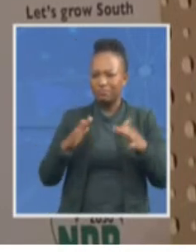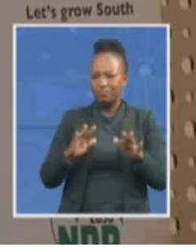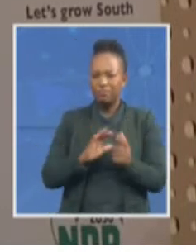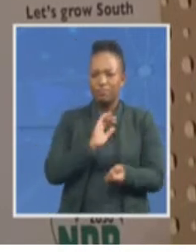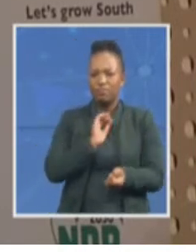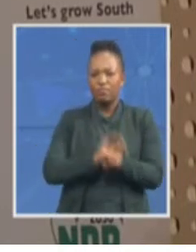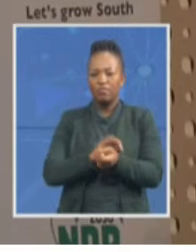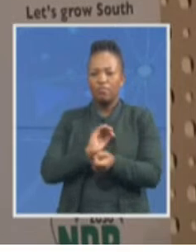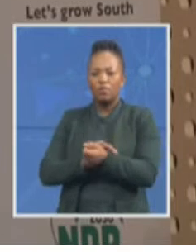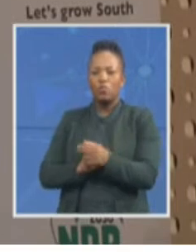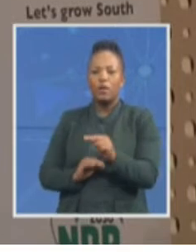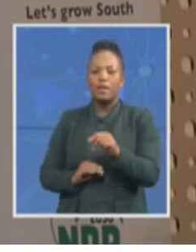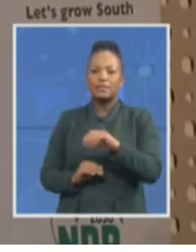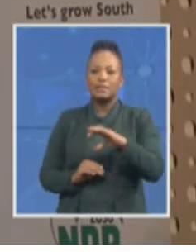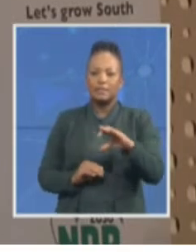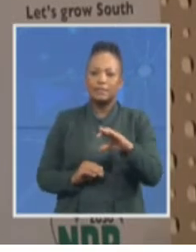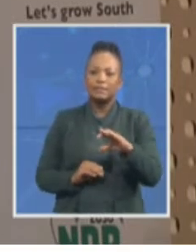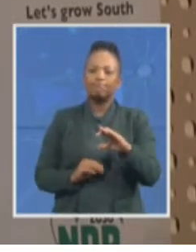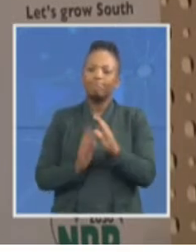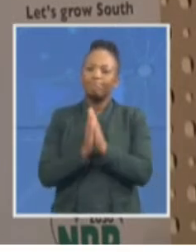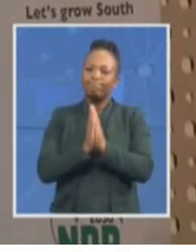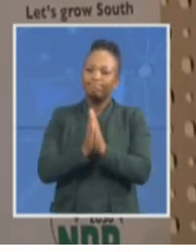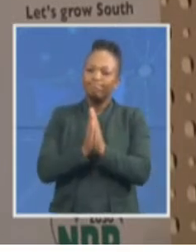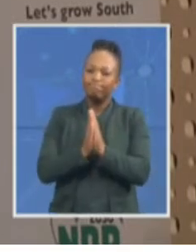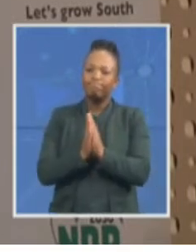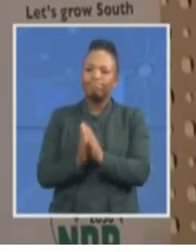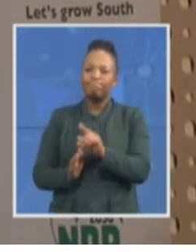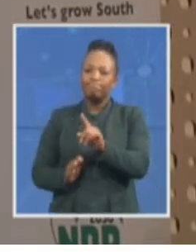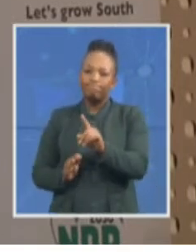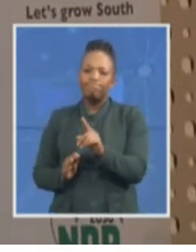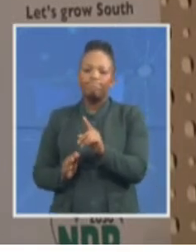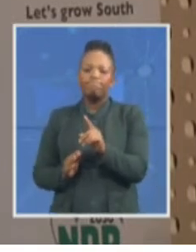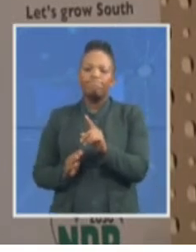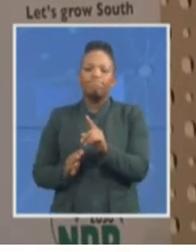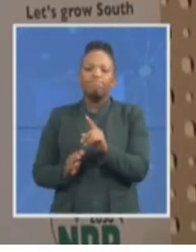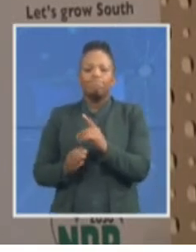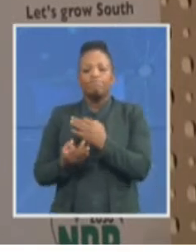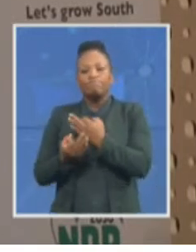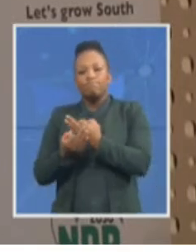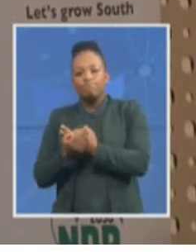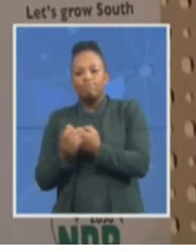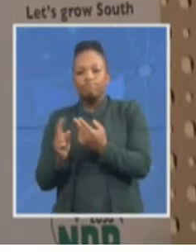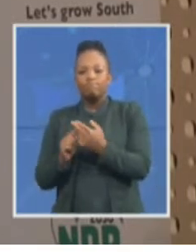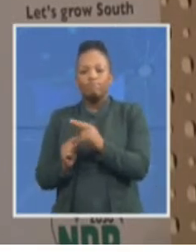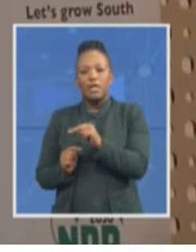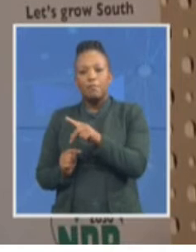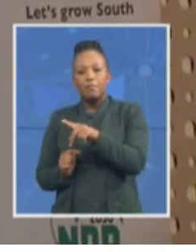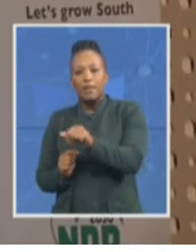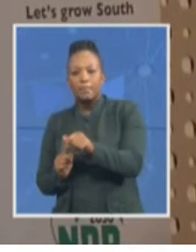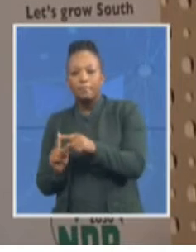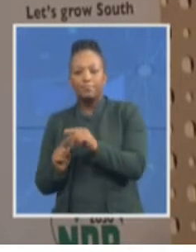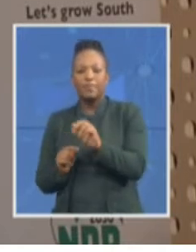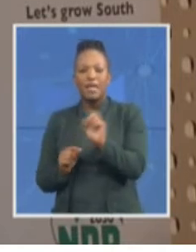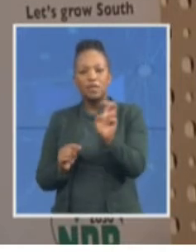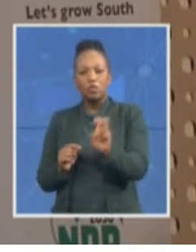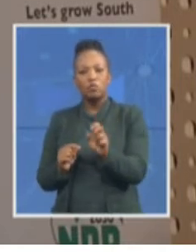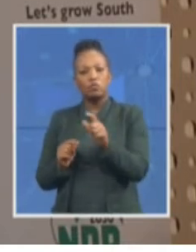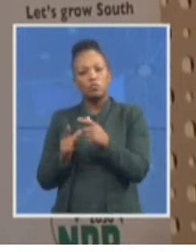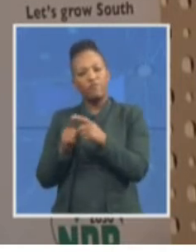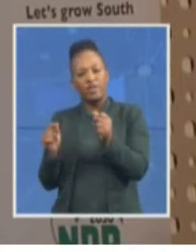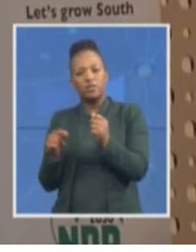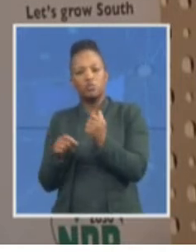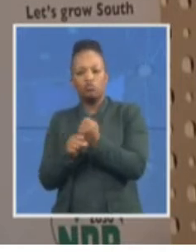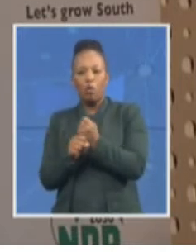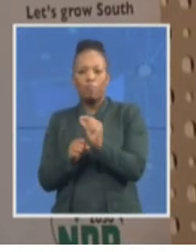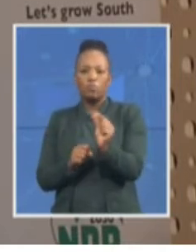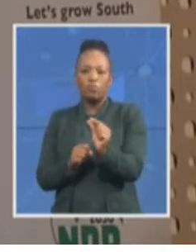the law enforcement agents dealing with this matter to complete their work as soon as possible. This will ensure that the necessary steps can be taken to